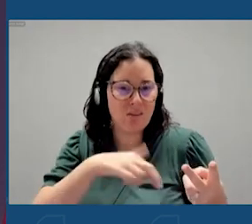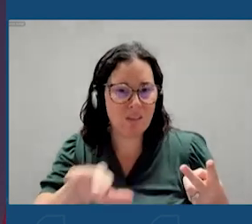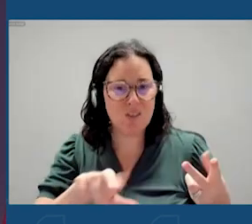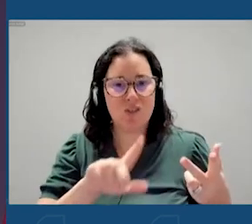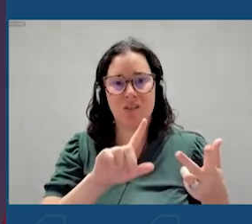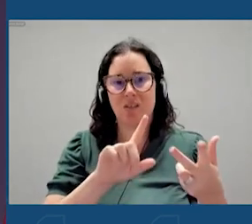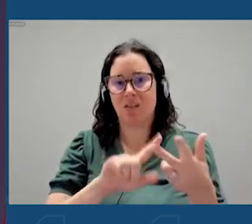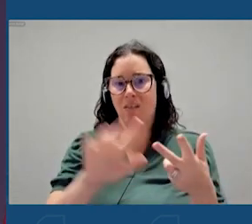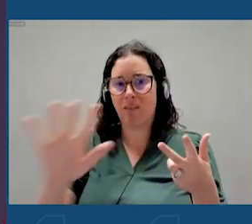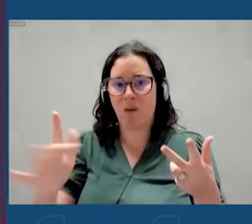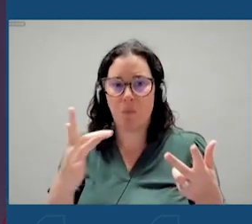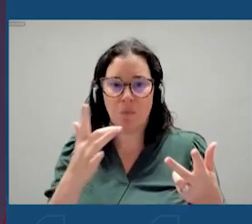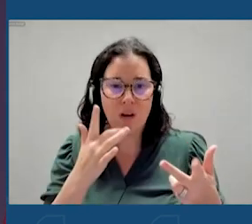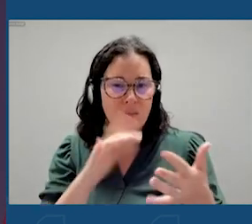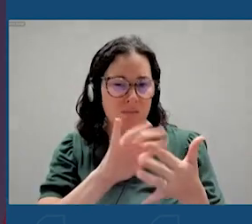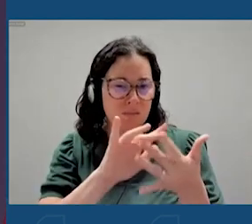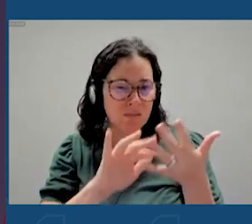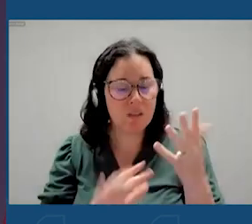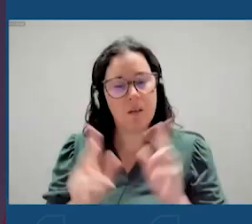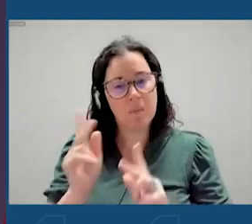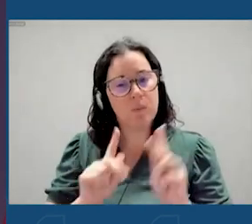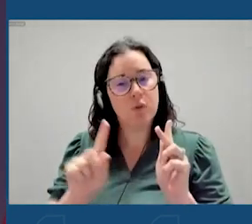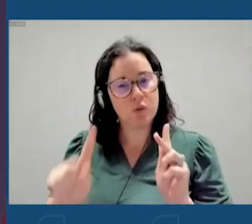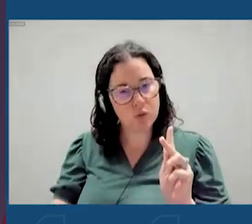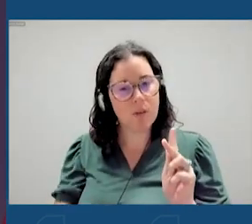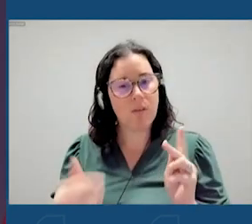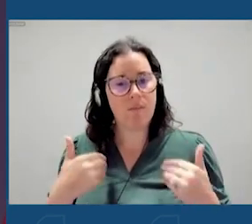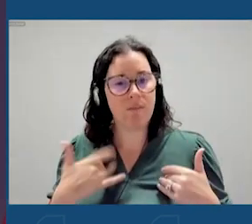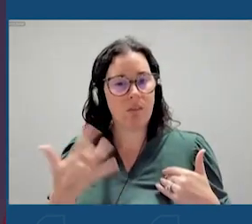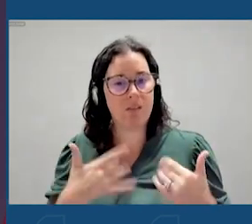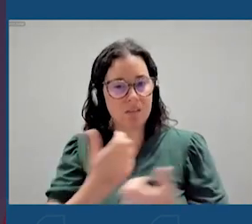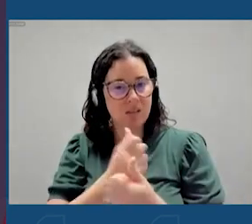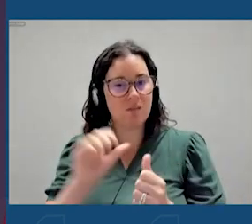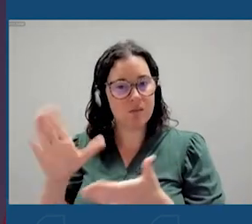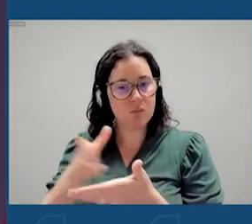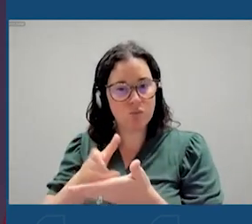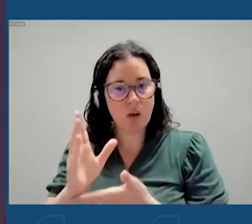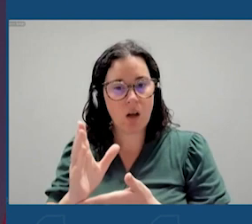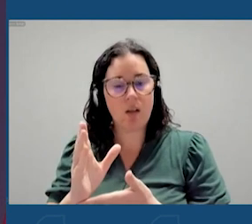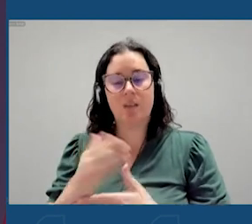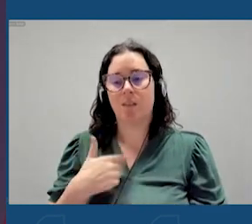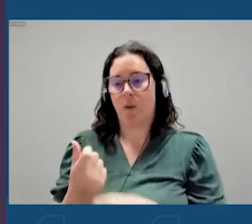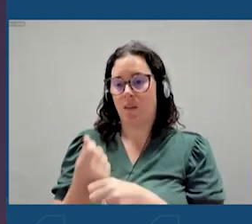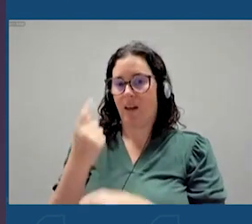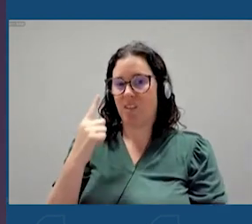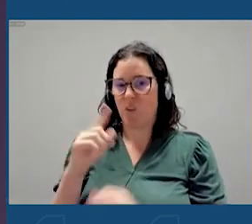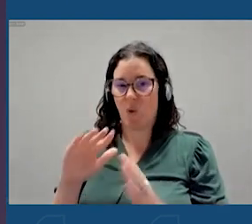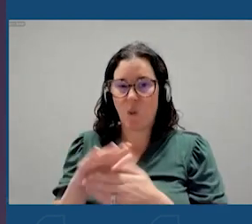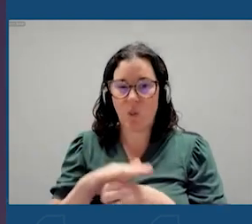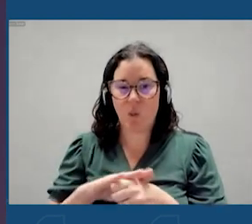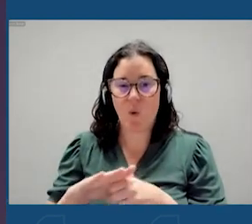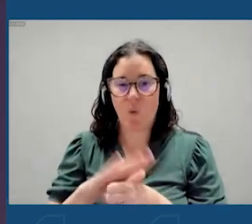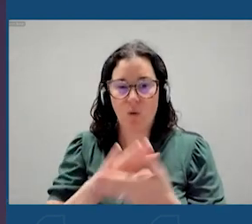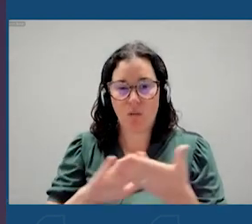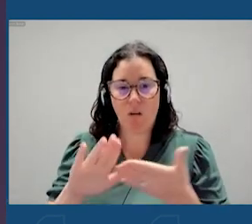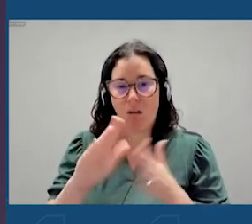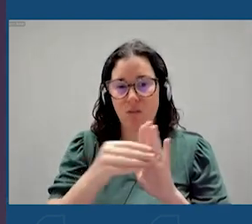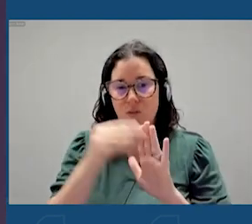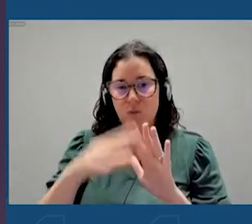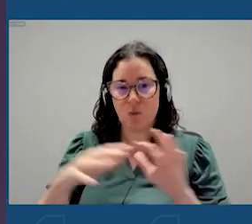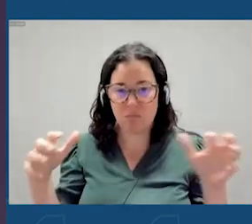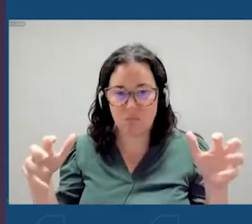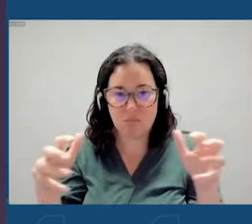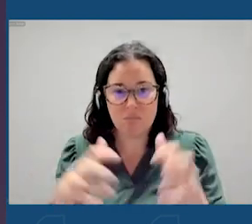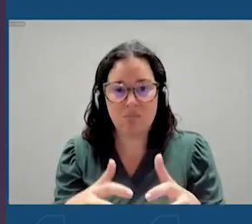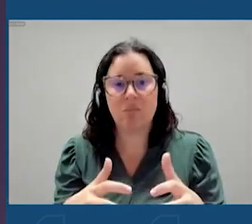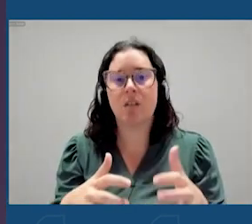classroom. The motivation for this bill was inspired last summer when we met with local college students who shared their experiences with us about what they